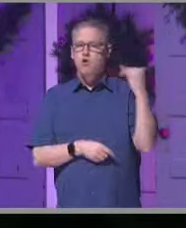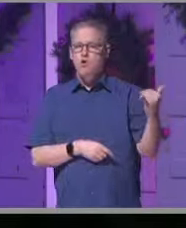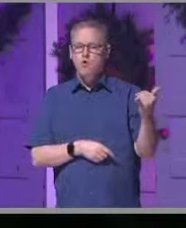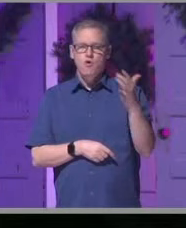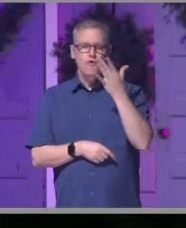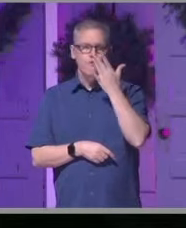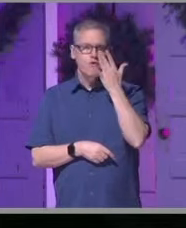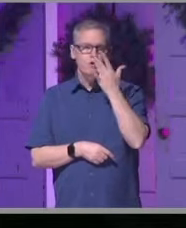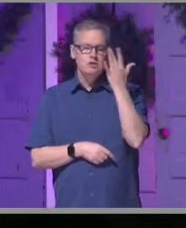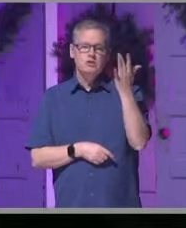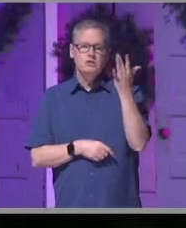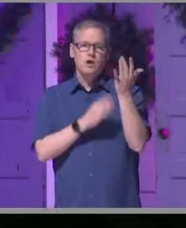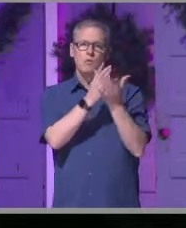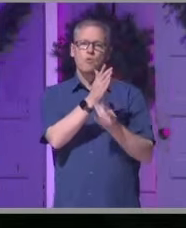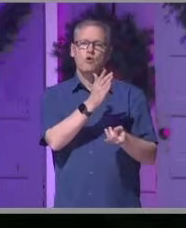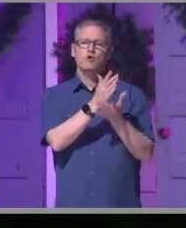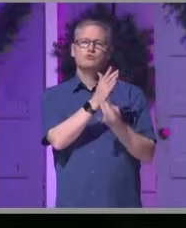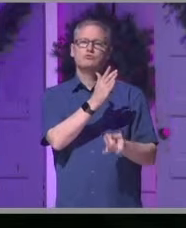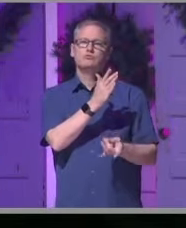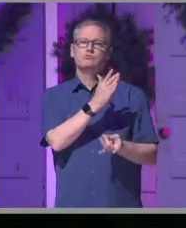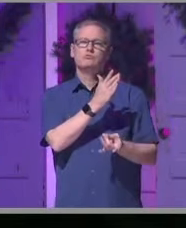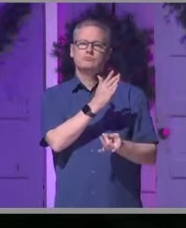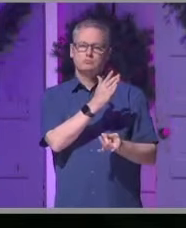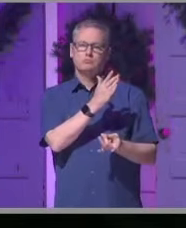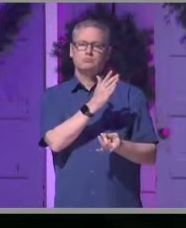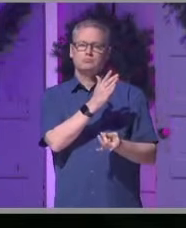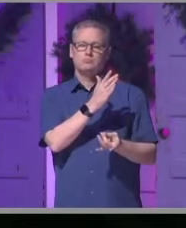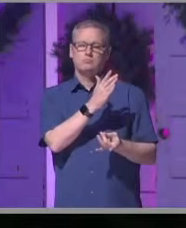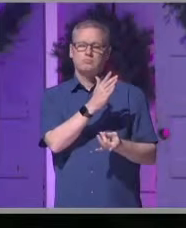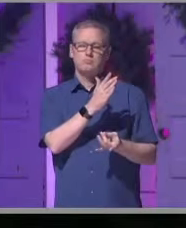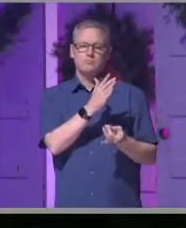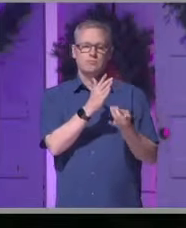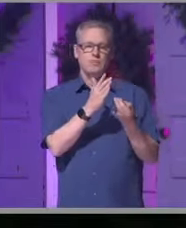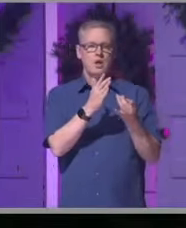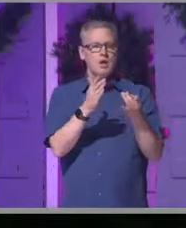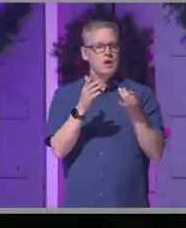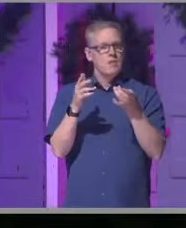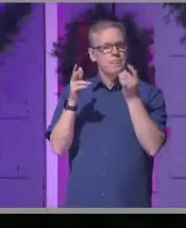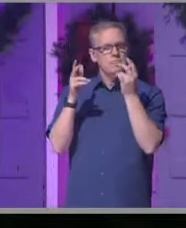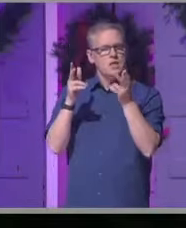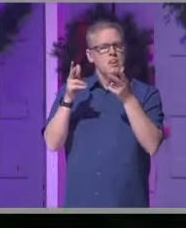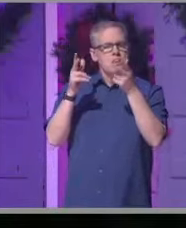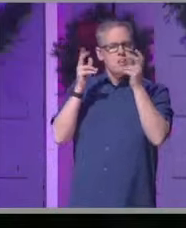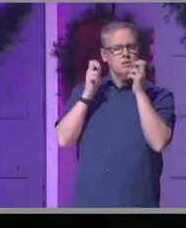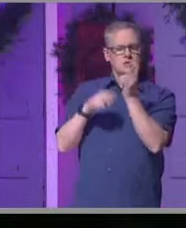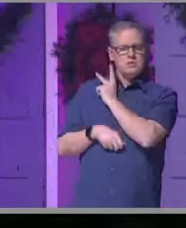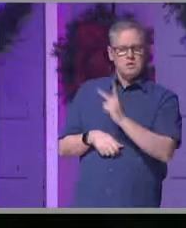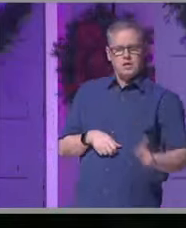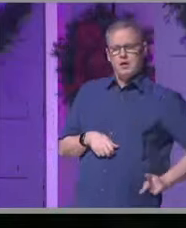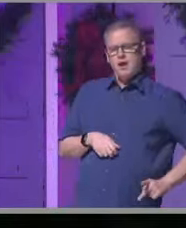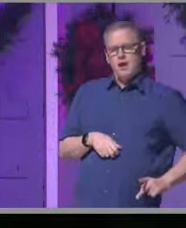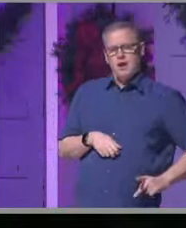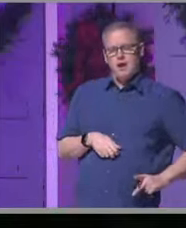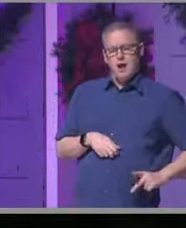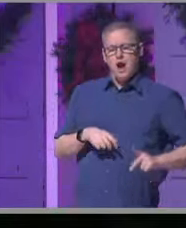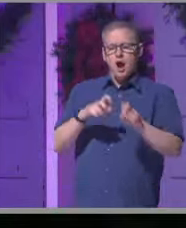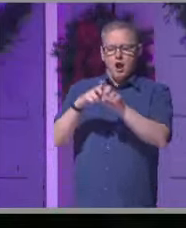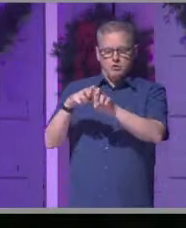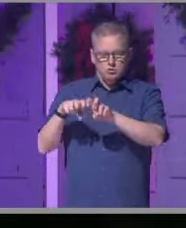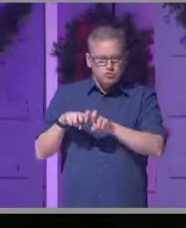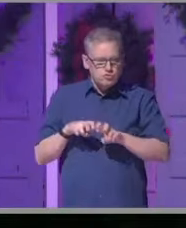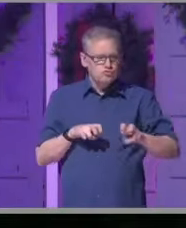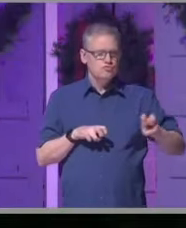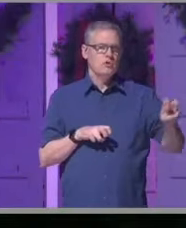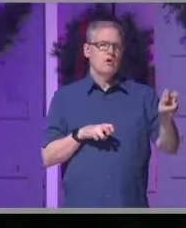and frankincense and myrrh. After listening to the king, they went on their way, and